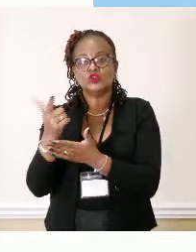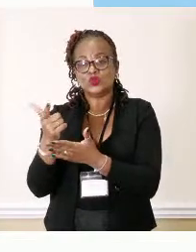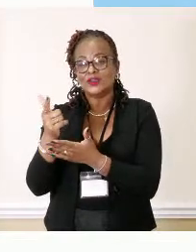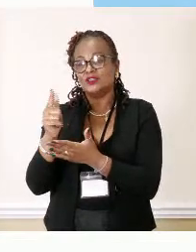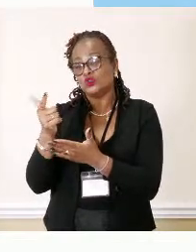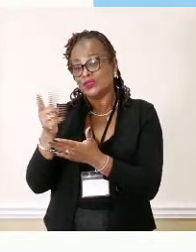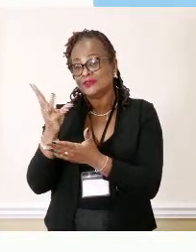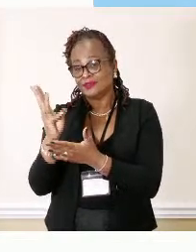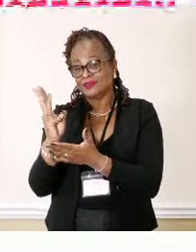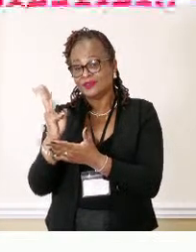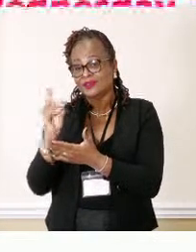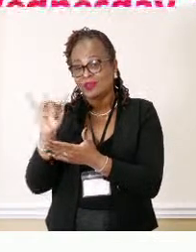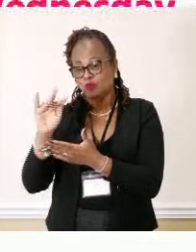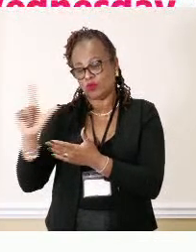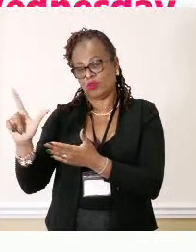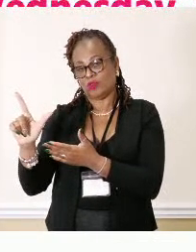April.